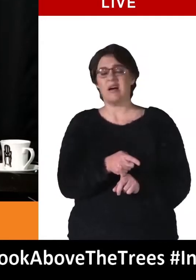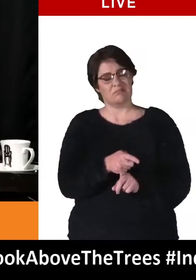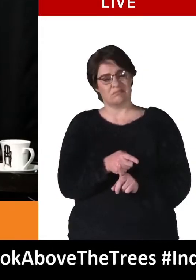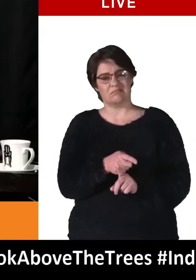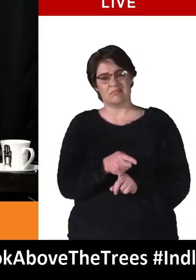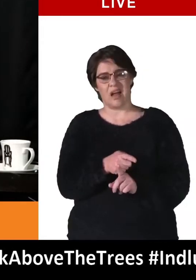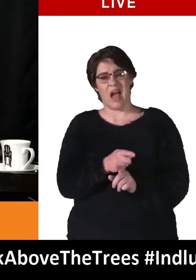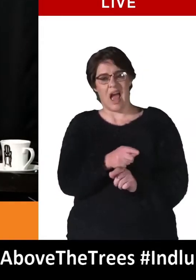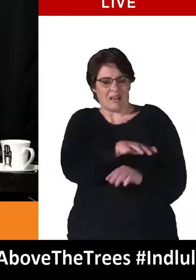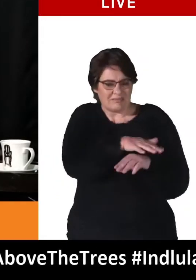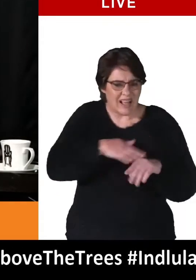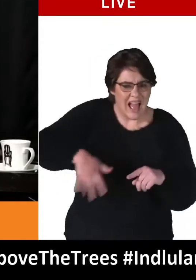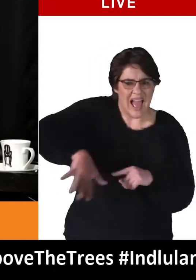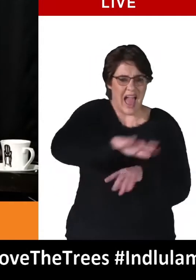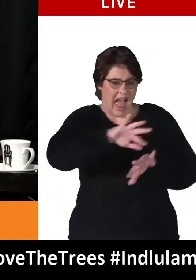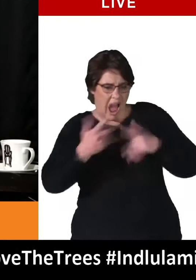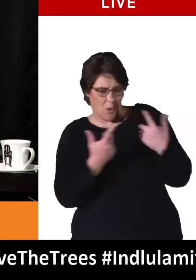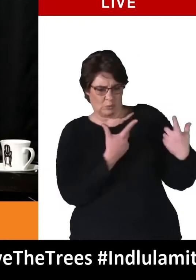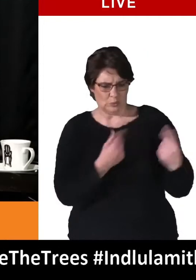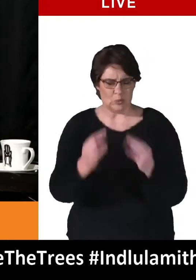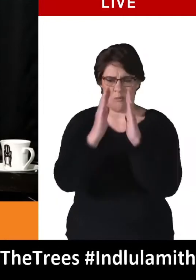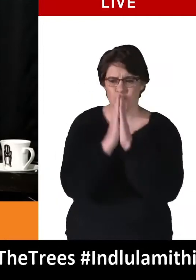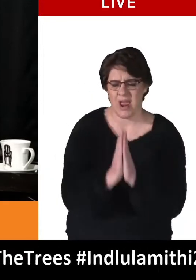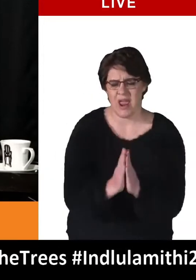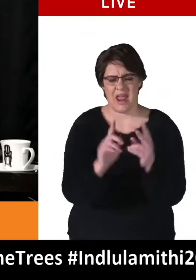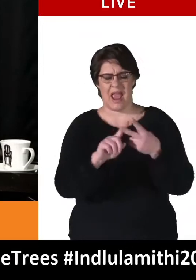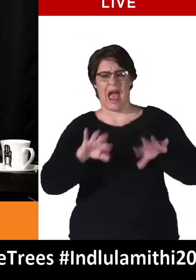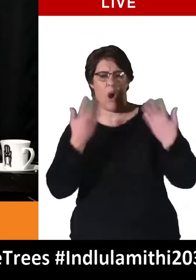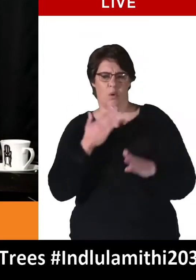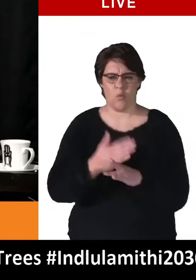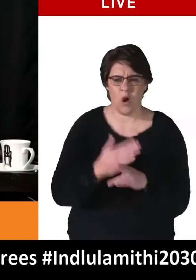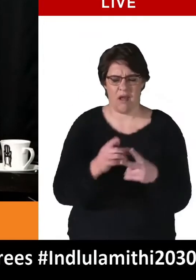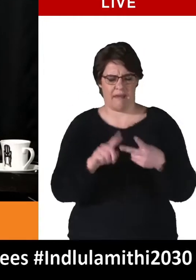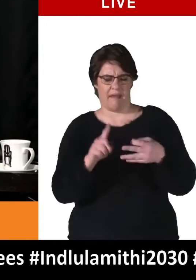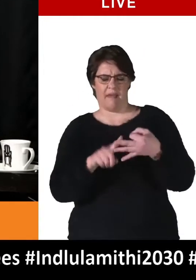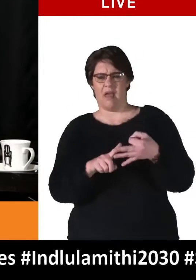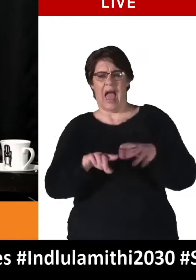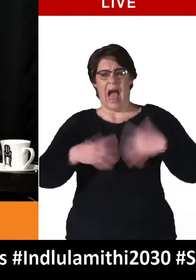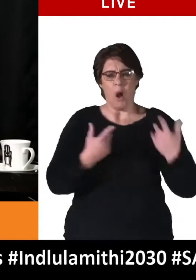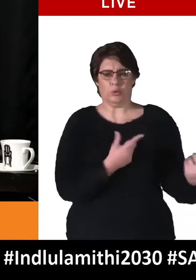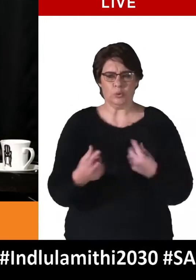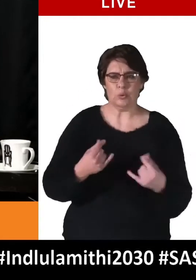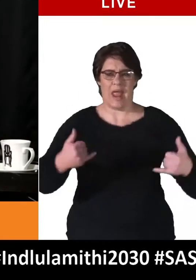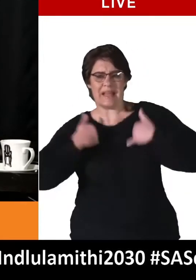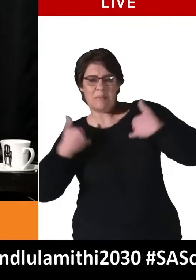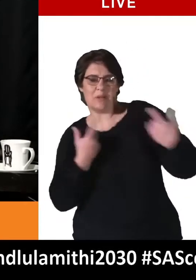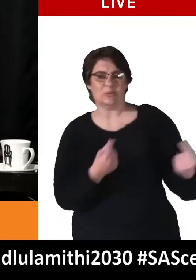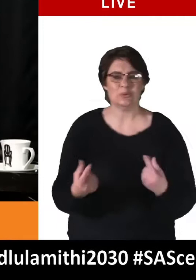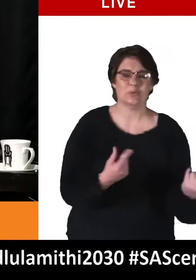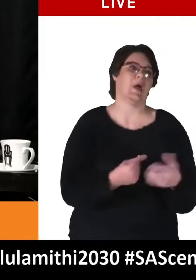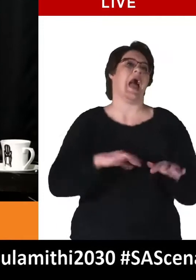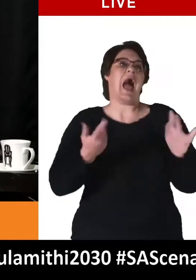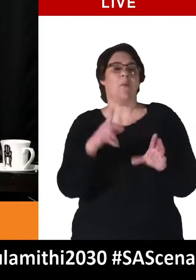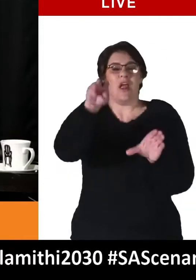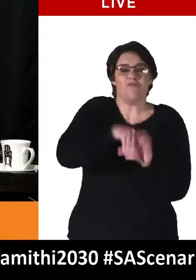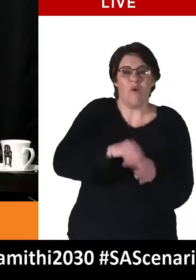altered the landscape. The way we worship, the way we work, the way we consume entertainment, the way we